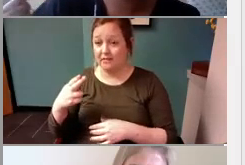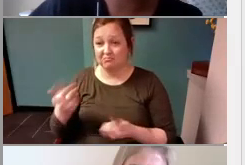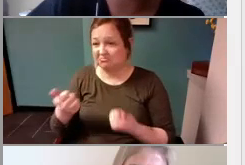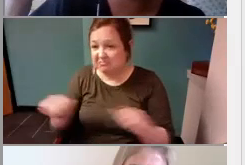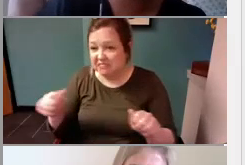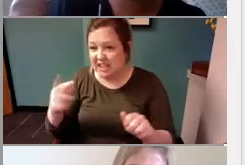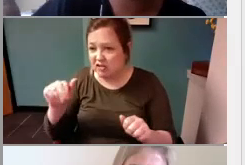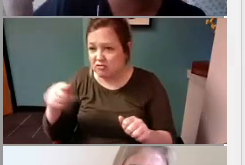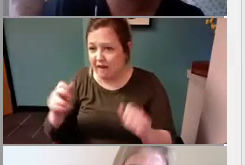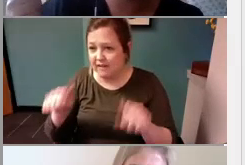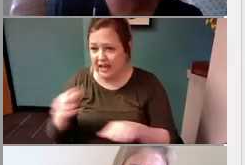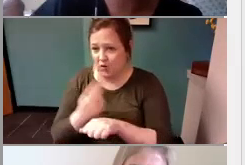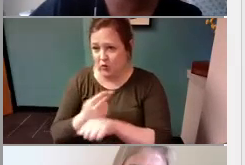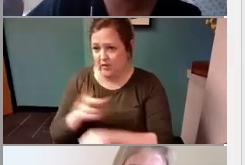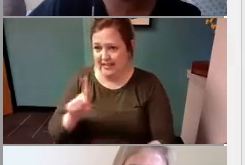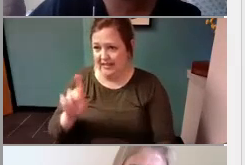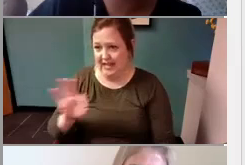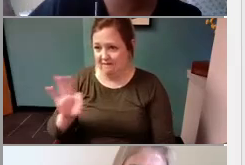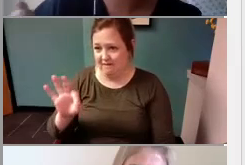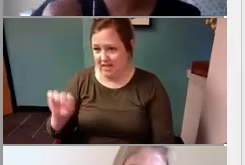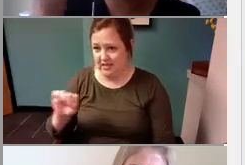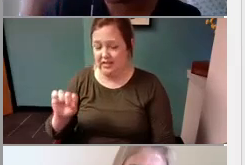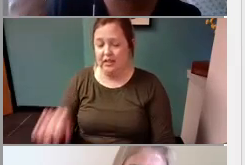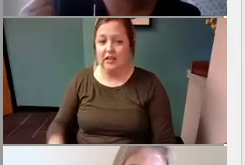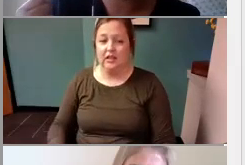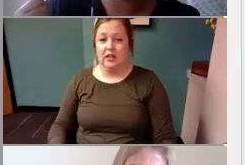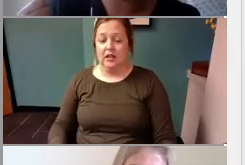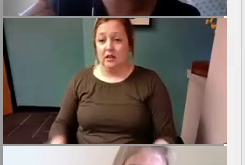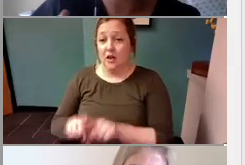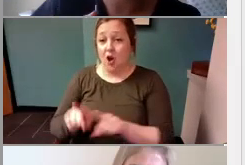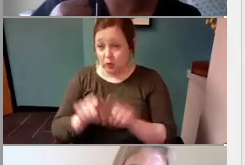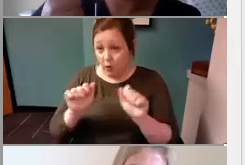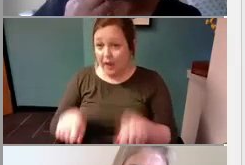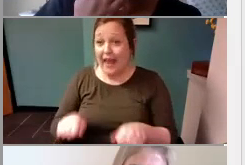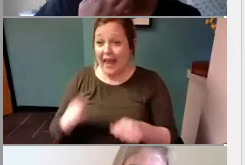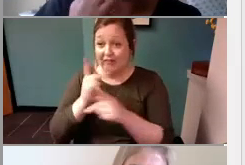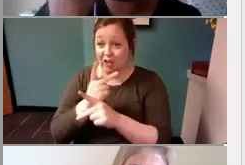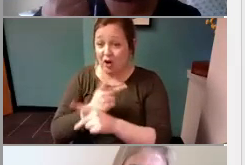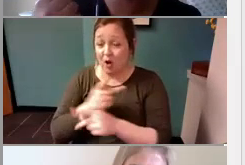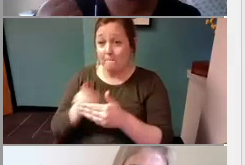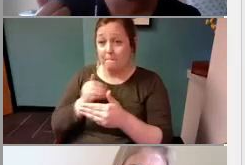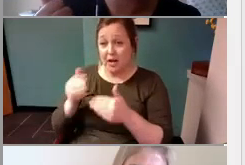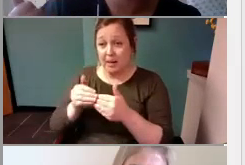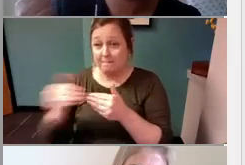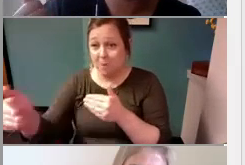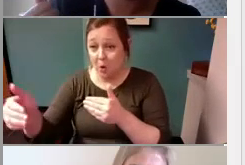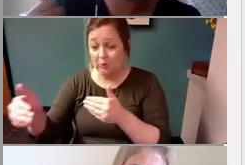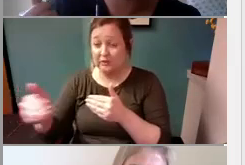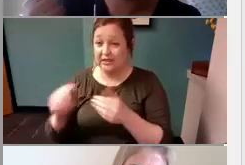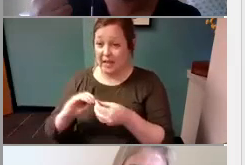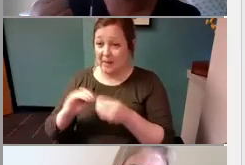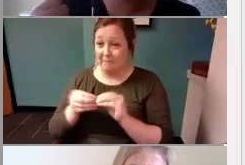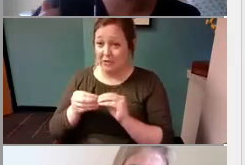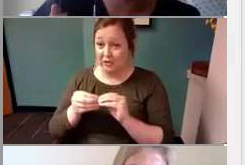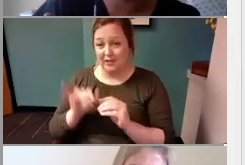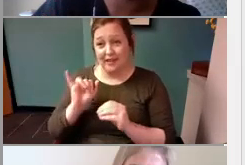graph. And we can also find out the pre-visit and the post-visit numbers, and that would come really handy when we are talking